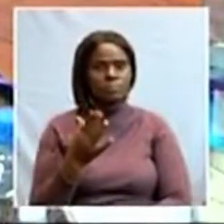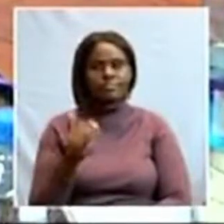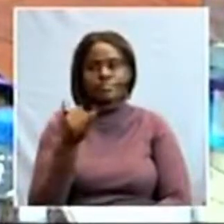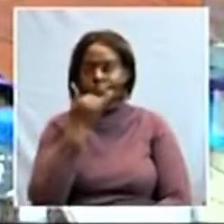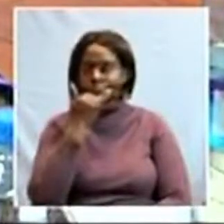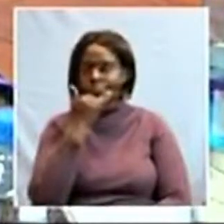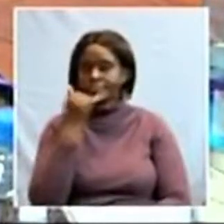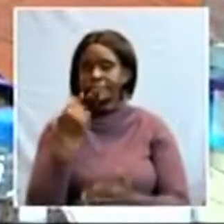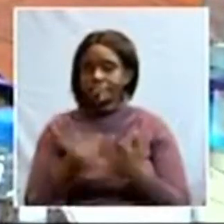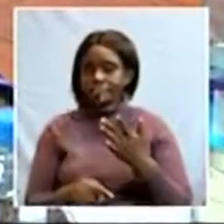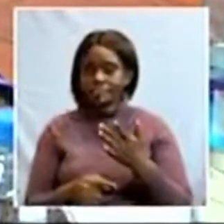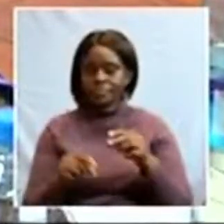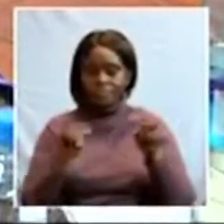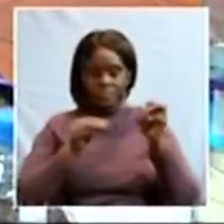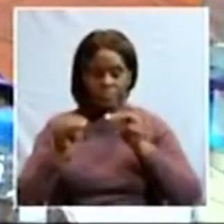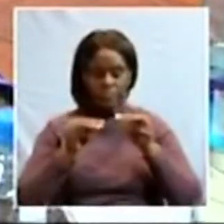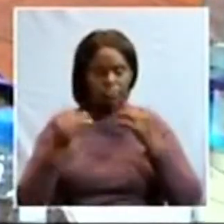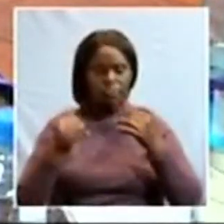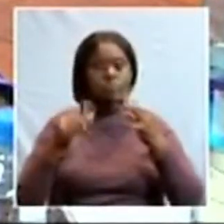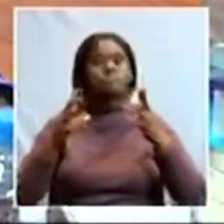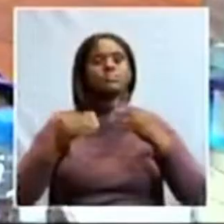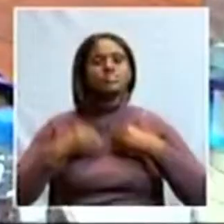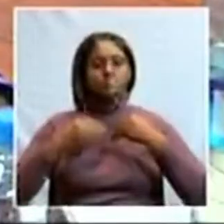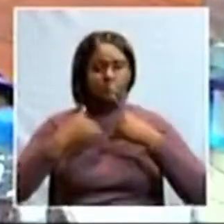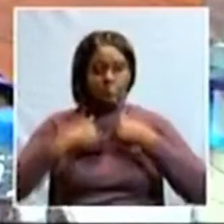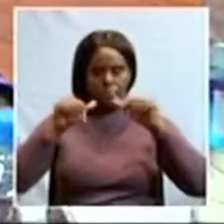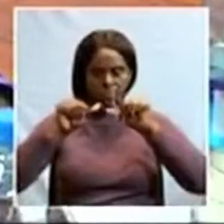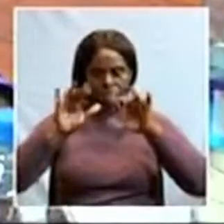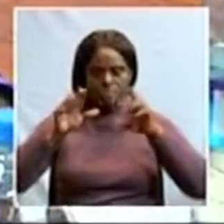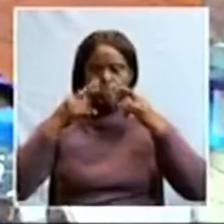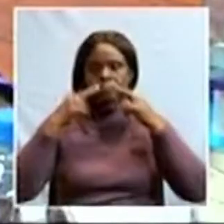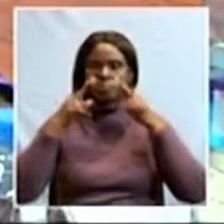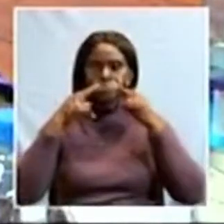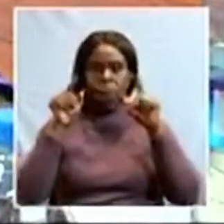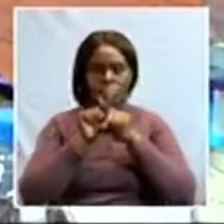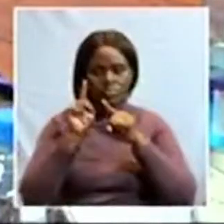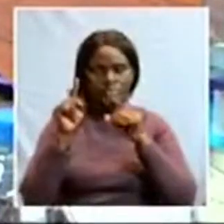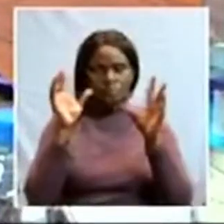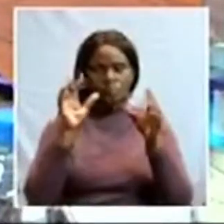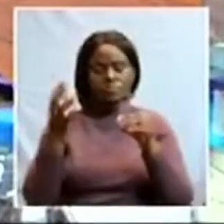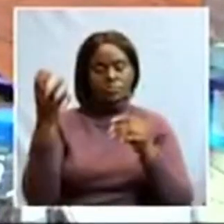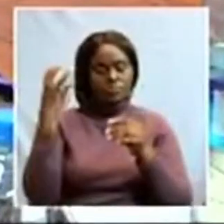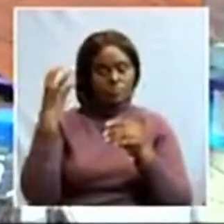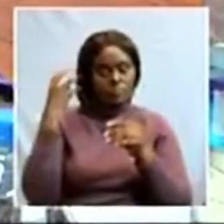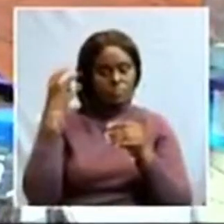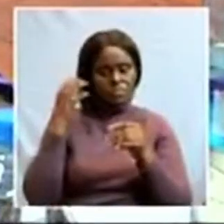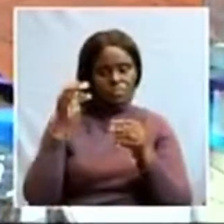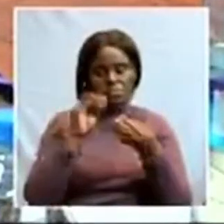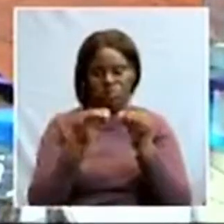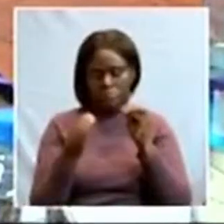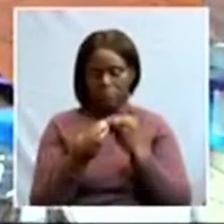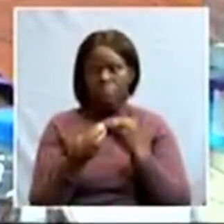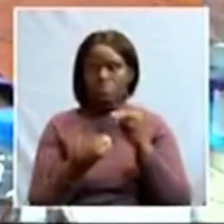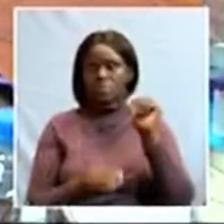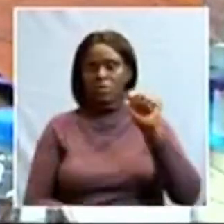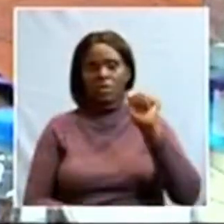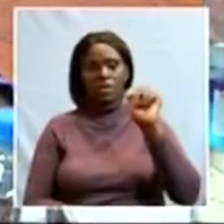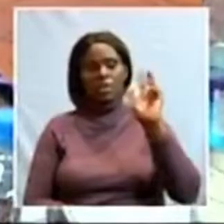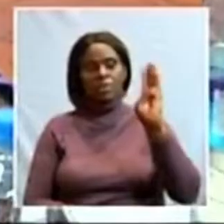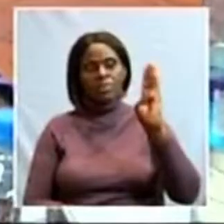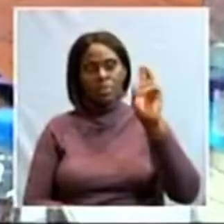Cause of query. Management wishes to acknowledge the auditor's finding on the Nissan body registration number